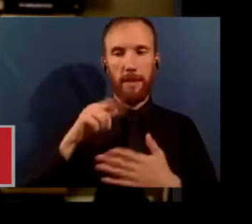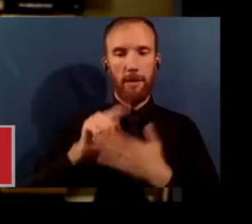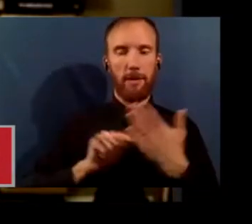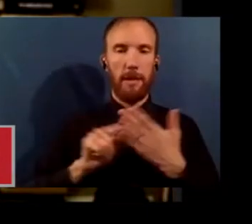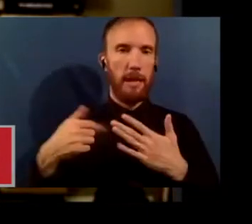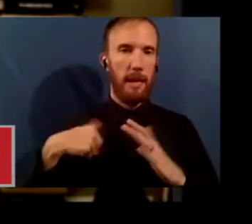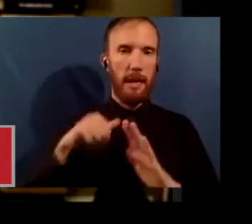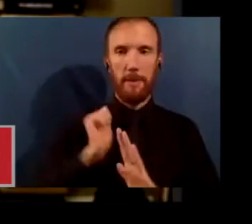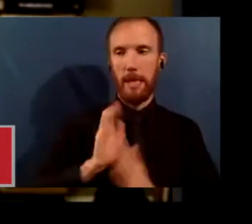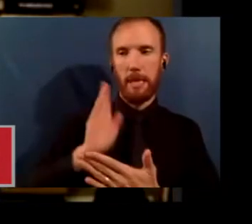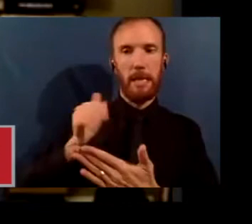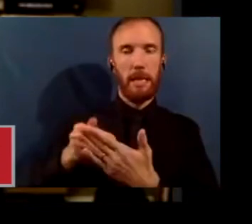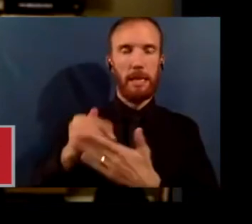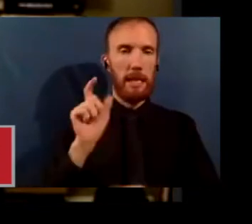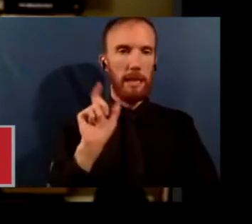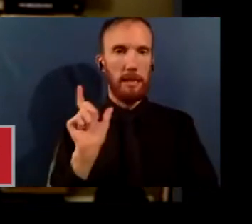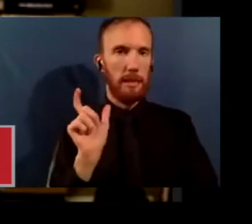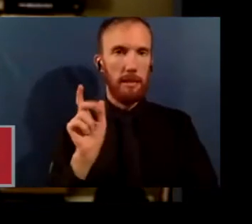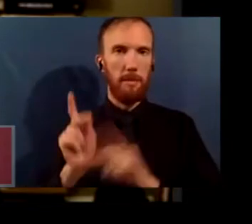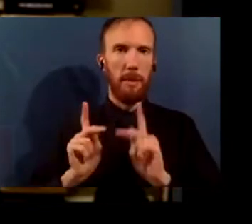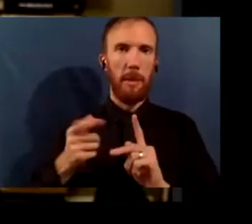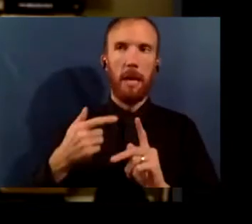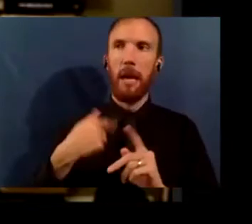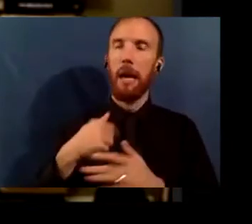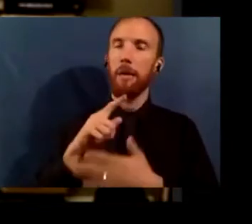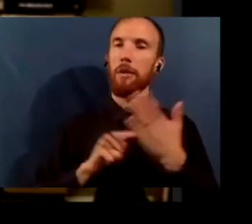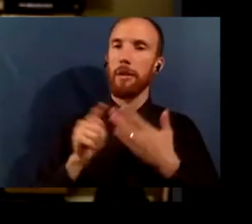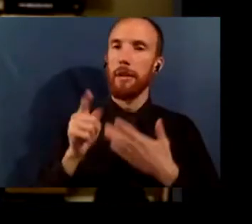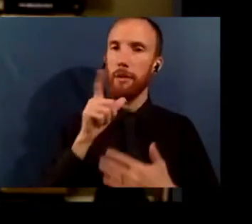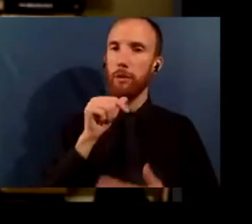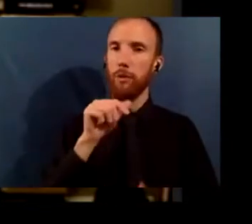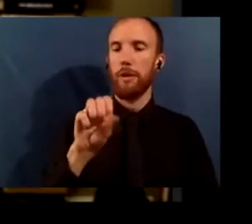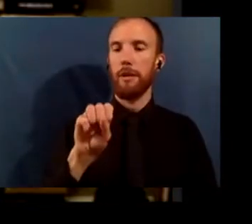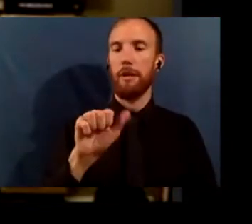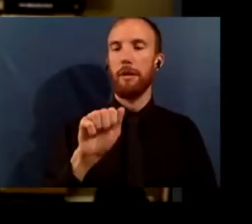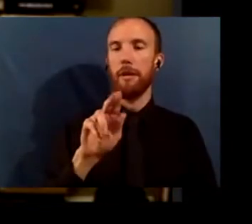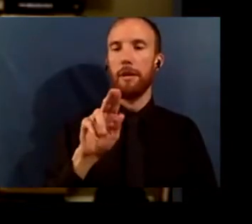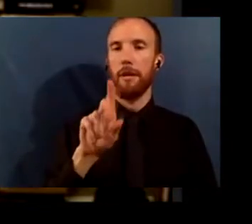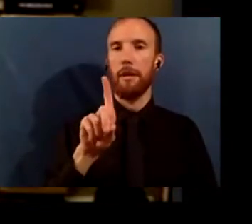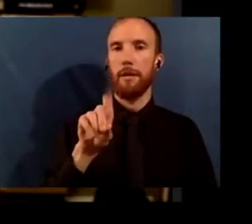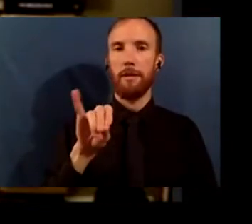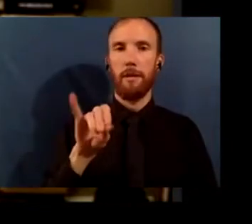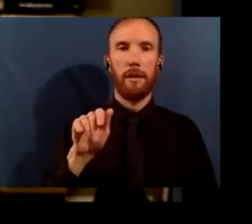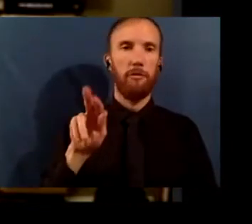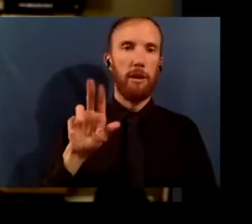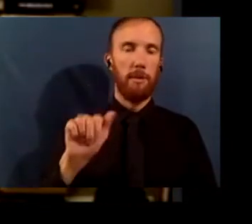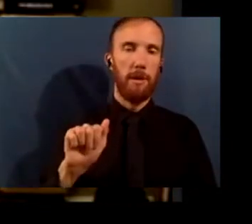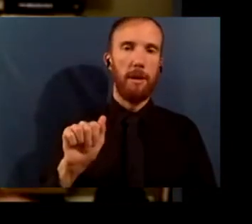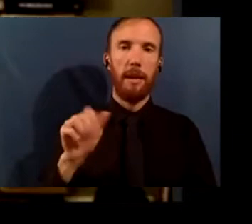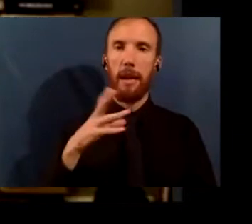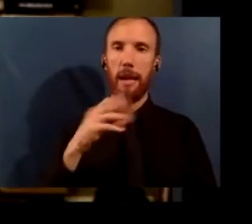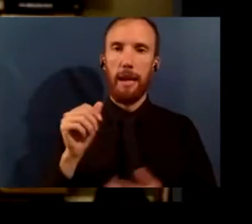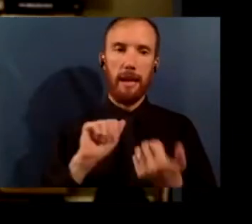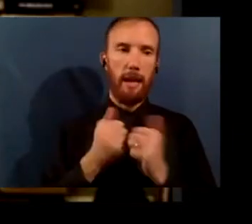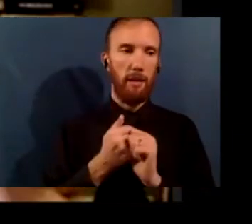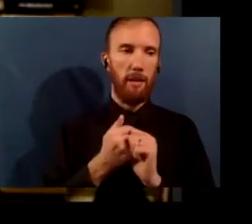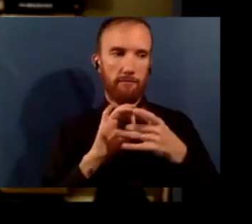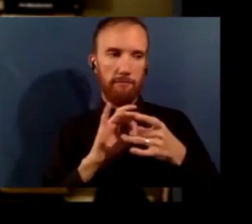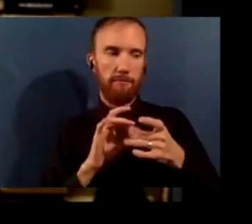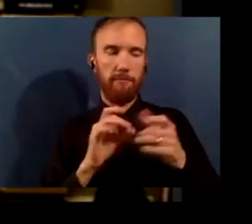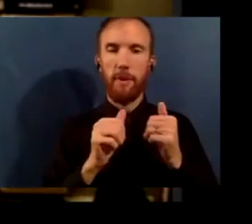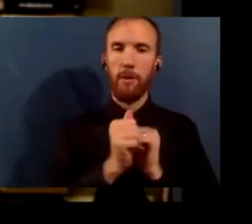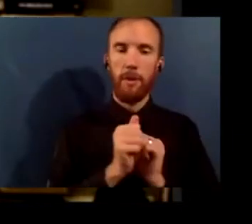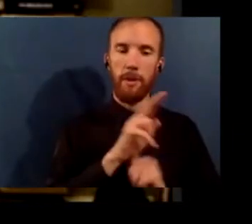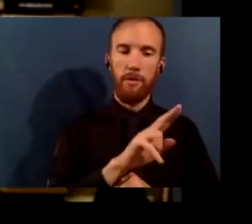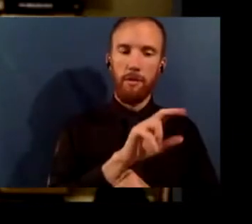guys. I'm a critic of the Saudi monarchy and its close association with US imperialism, the CIA and the Israelis.